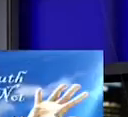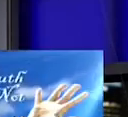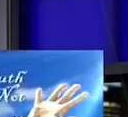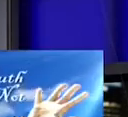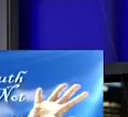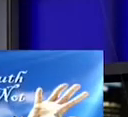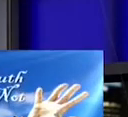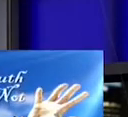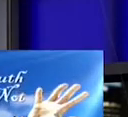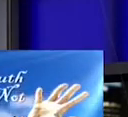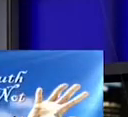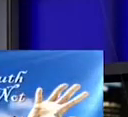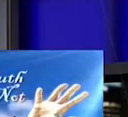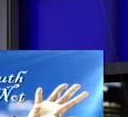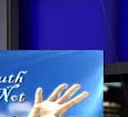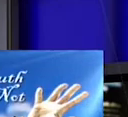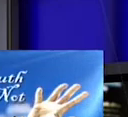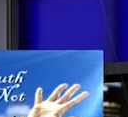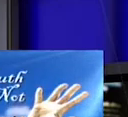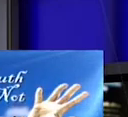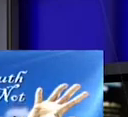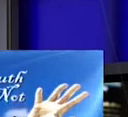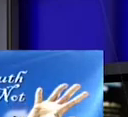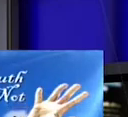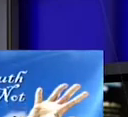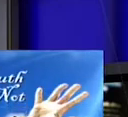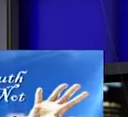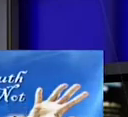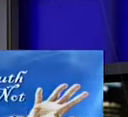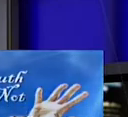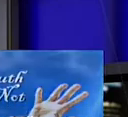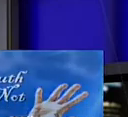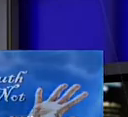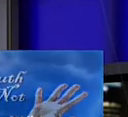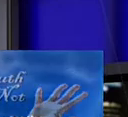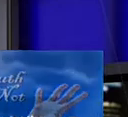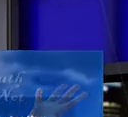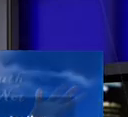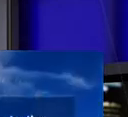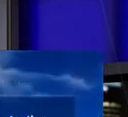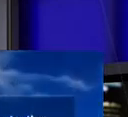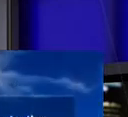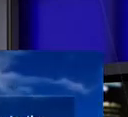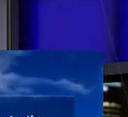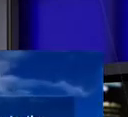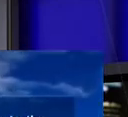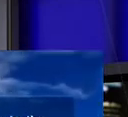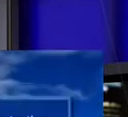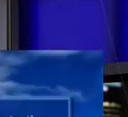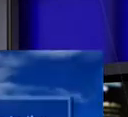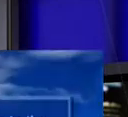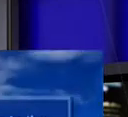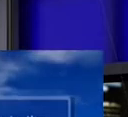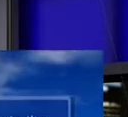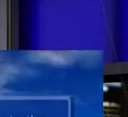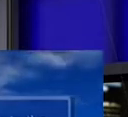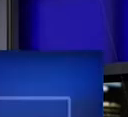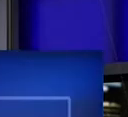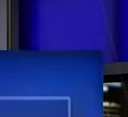omu tie urade asem no a omu ko hwehwe mu se de ho ate no saa na tie ana enji bibia ndi keke utie